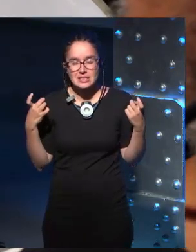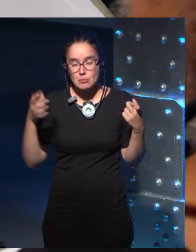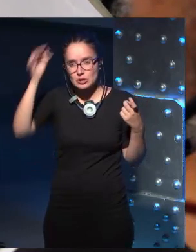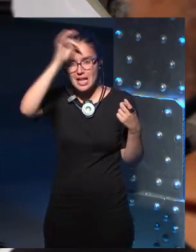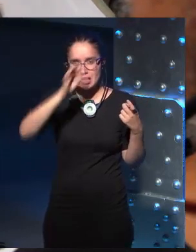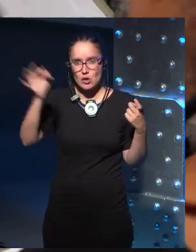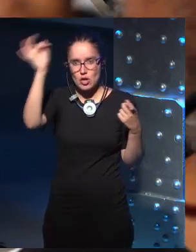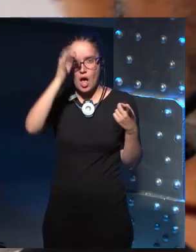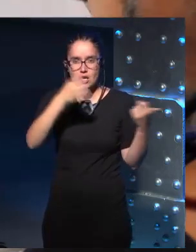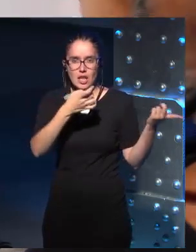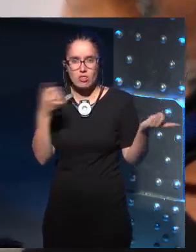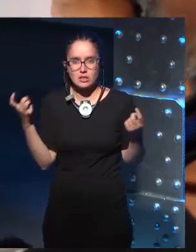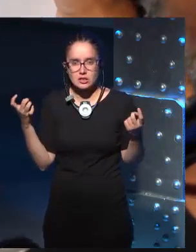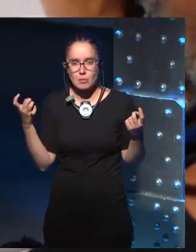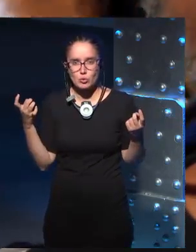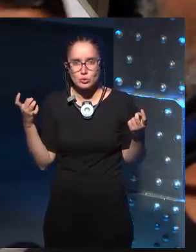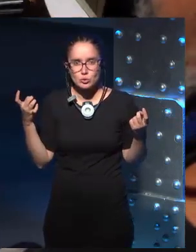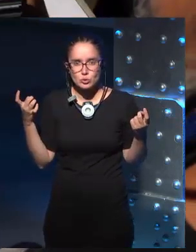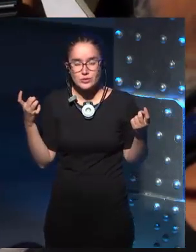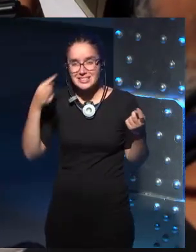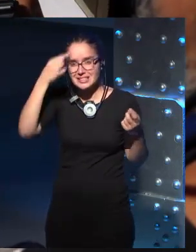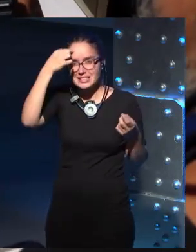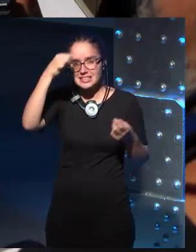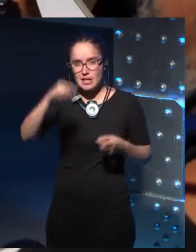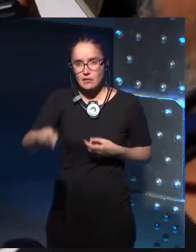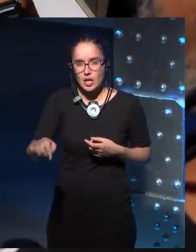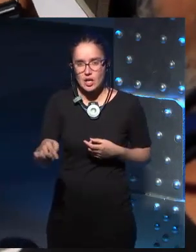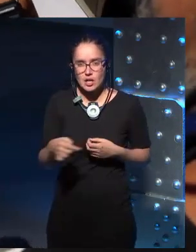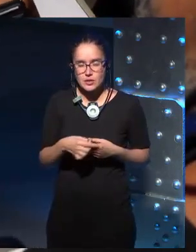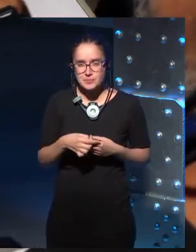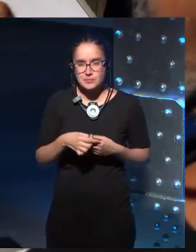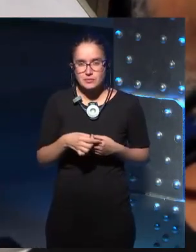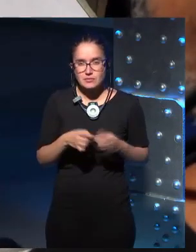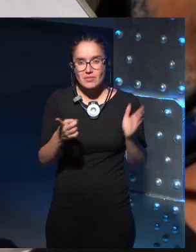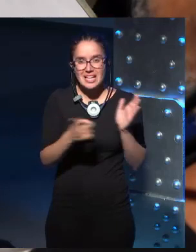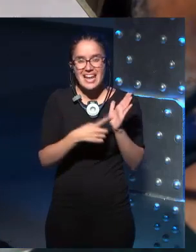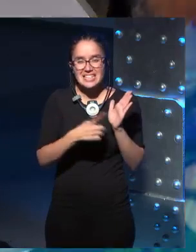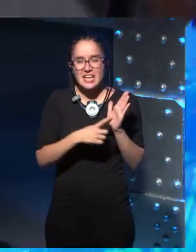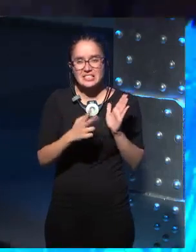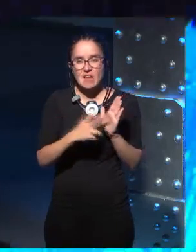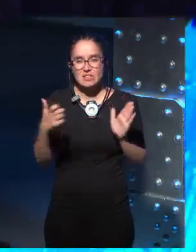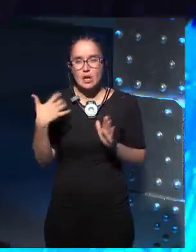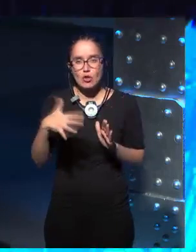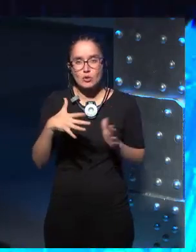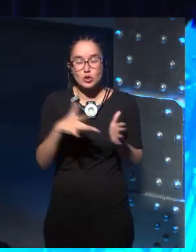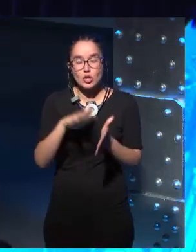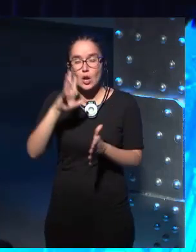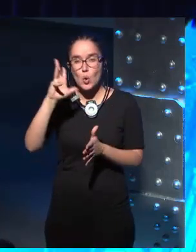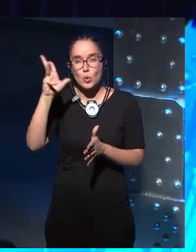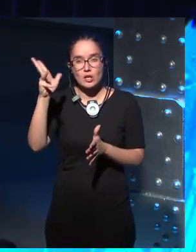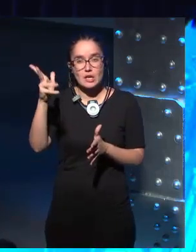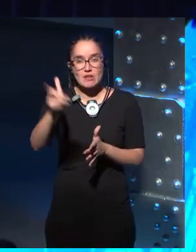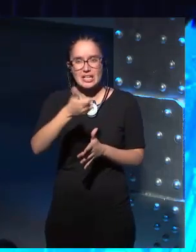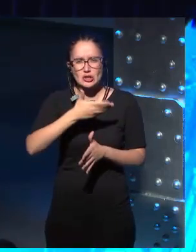need to find out what the laws of physics were when the universe was extremely hot. That's exactly what we do